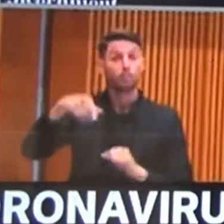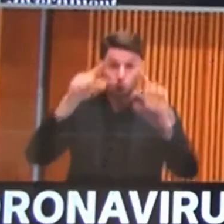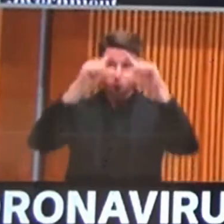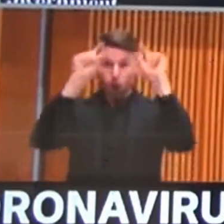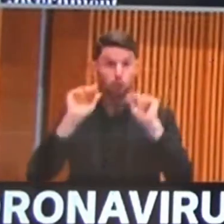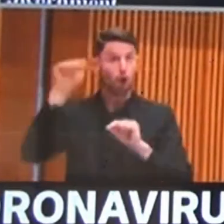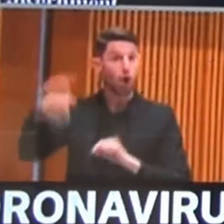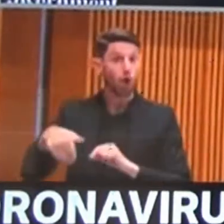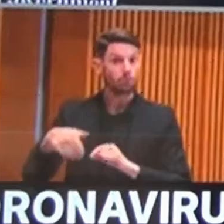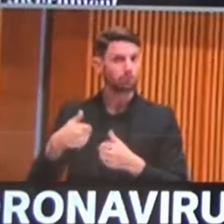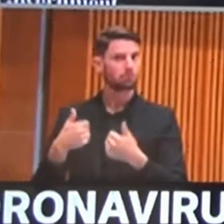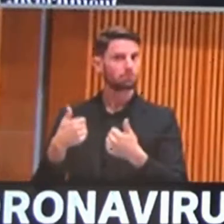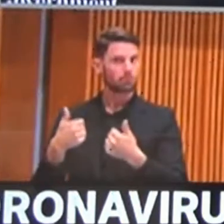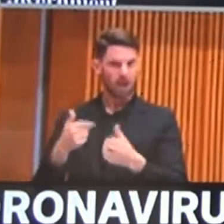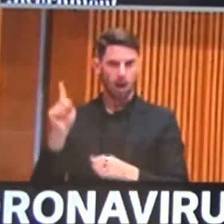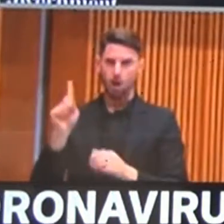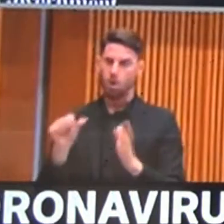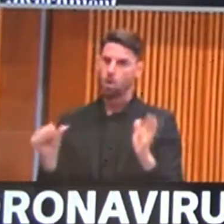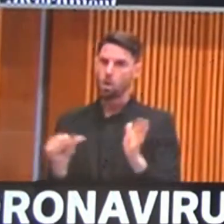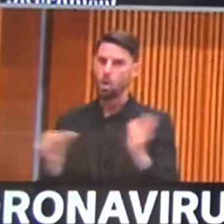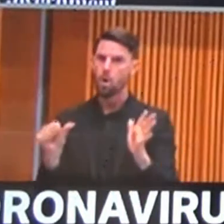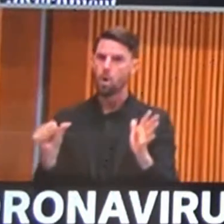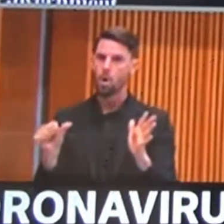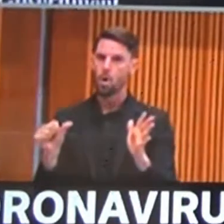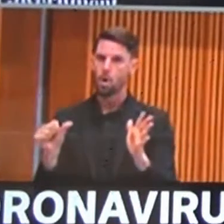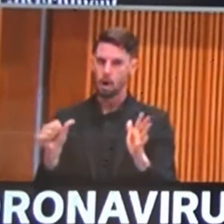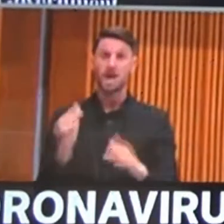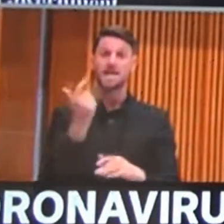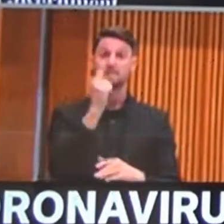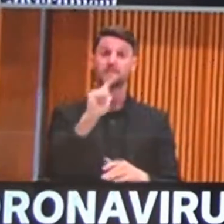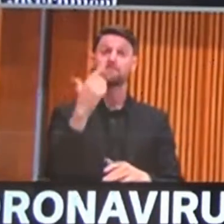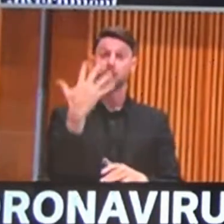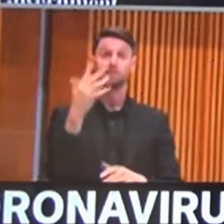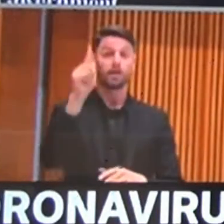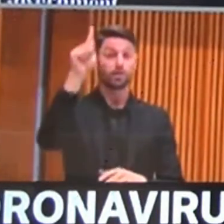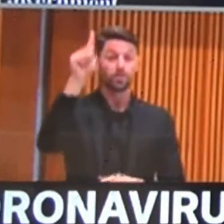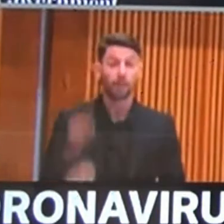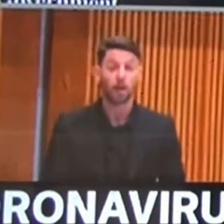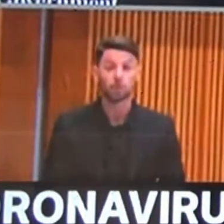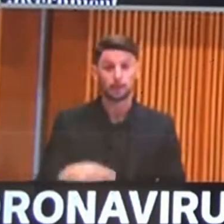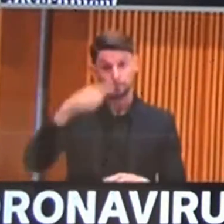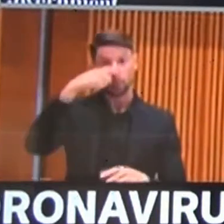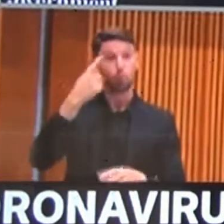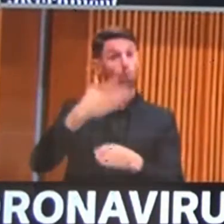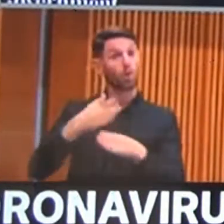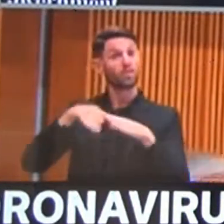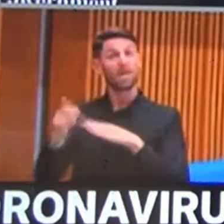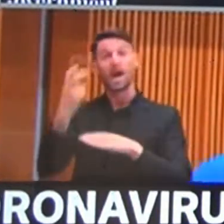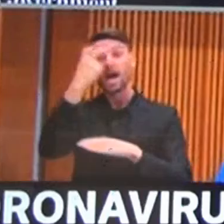infection control being raised to a new level, with over 75,000 aged care workers having had online training as part of